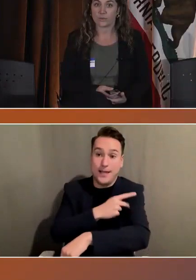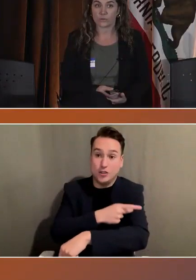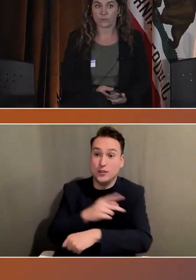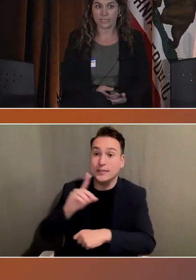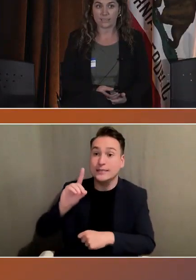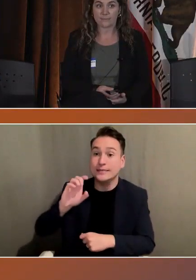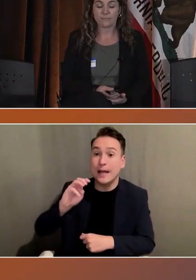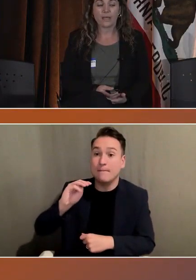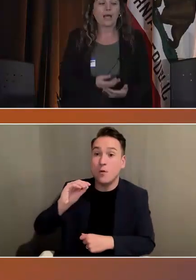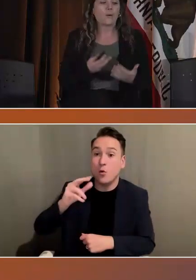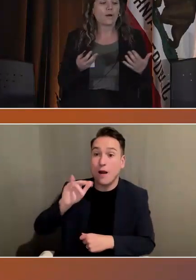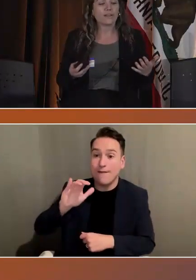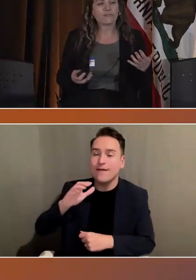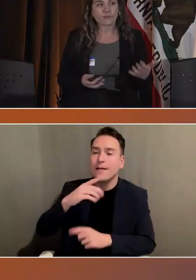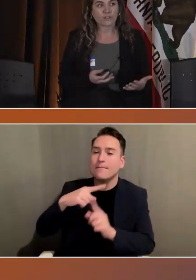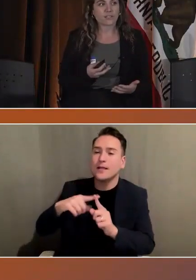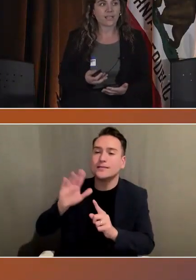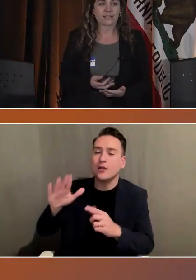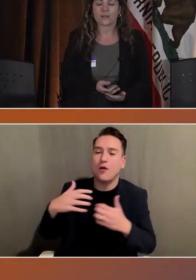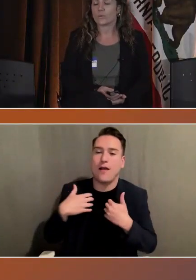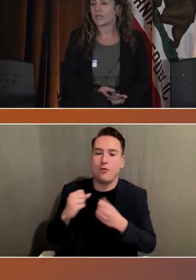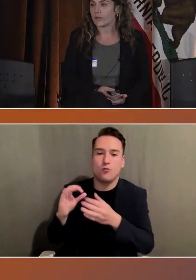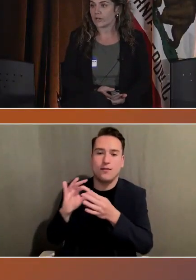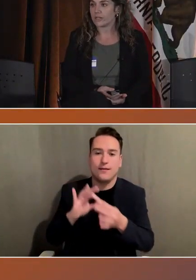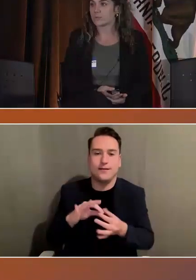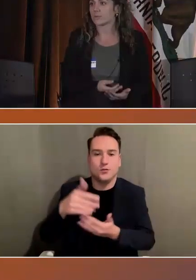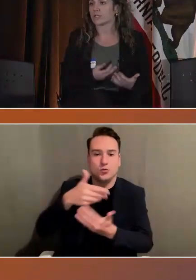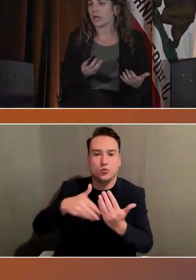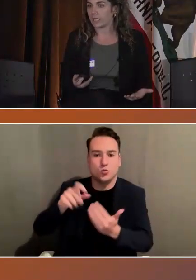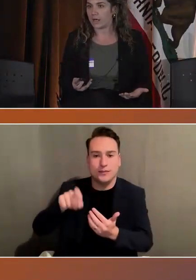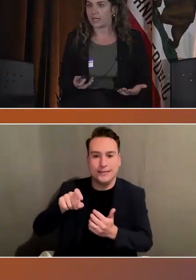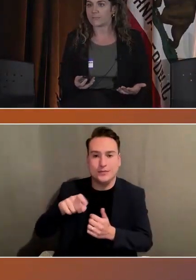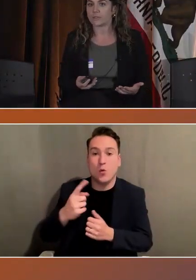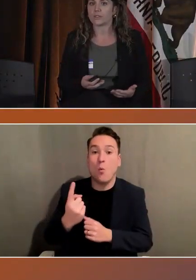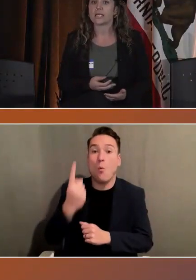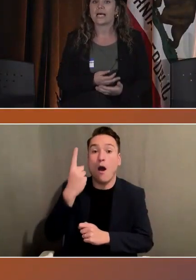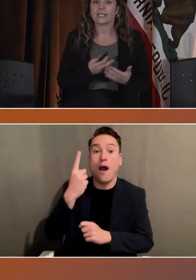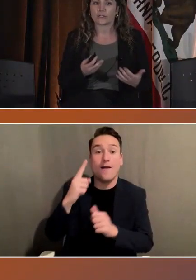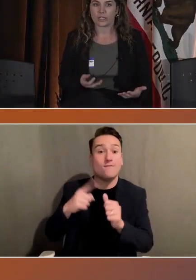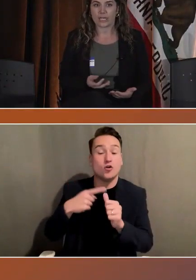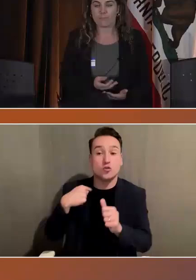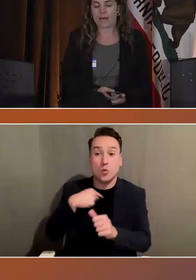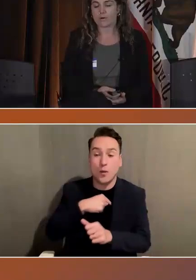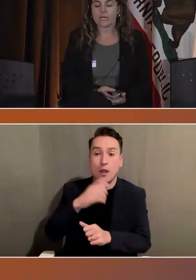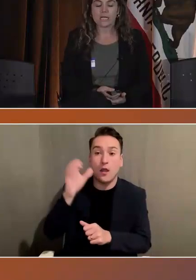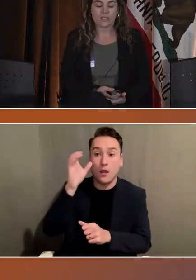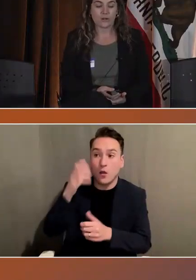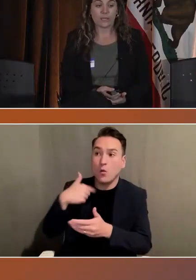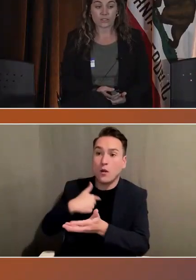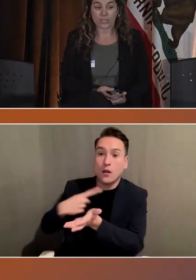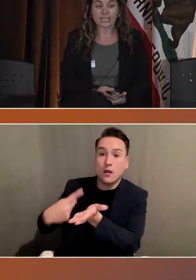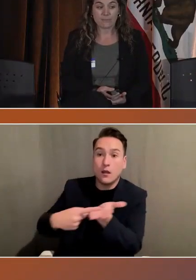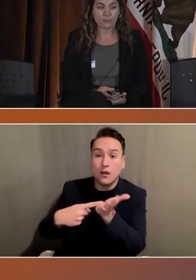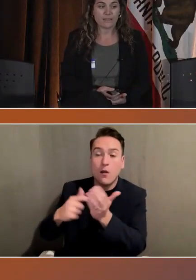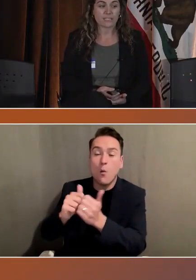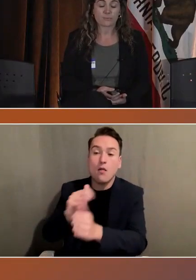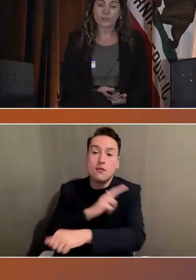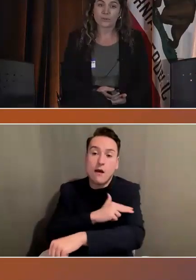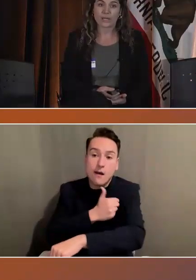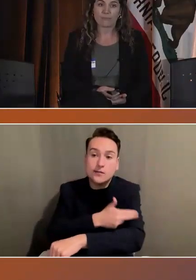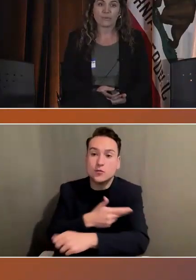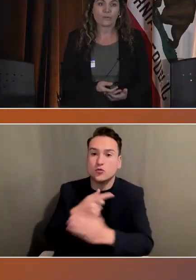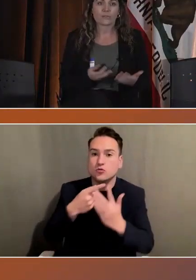health-related social needs. And one of the first things that we heard as we were talking to hospitals and learning about, starting to implement